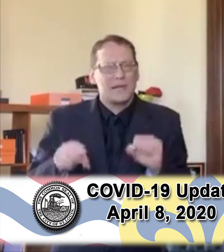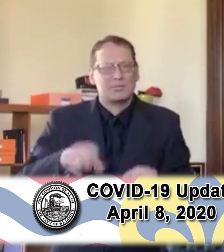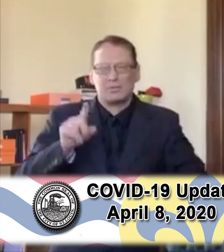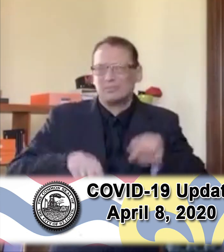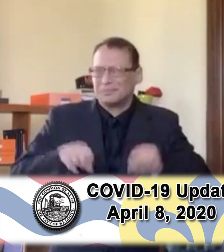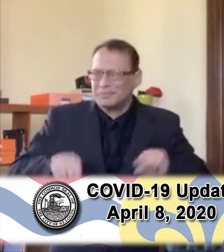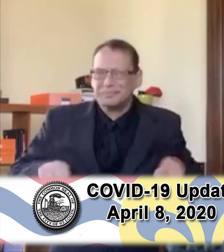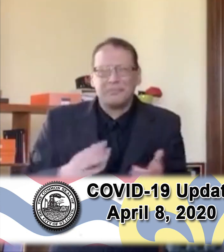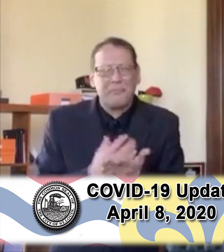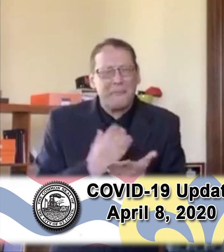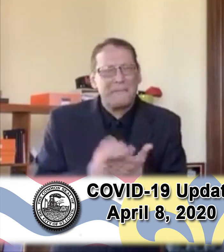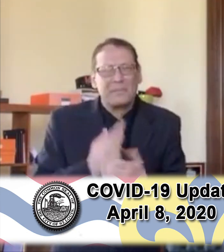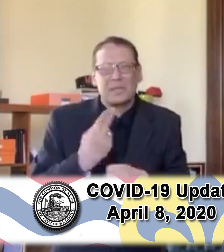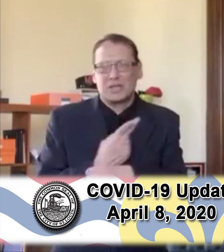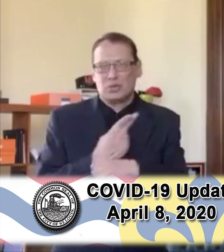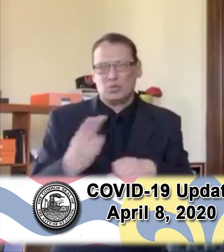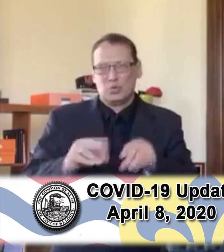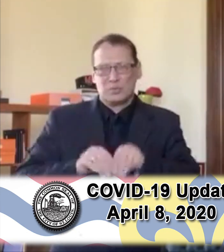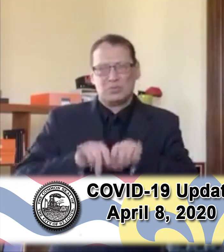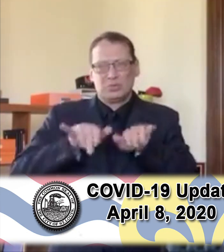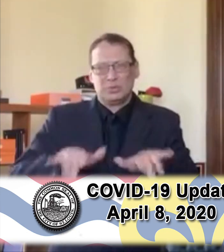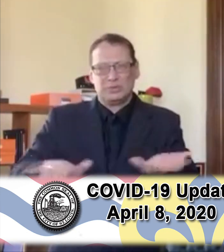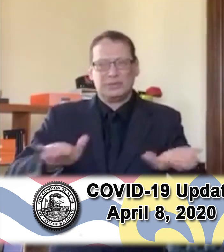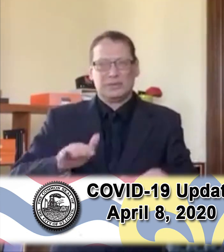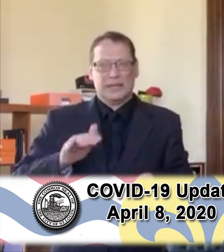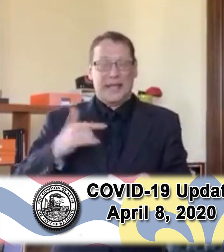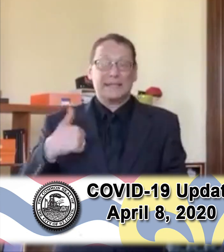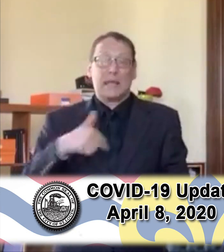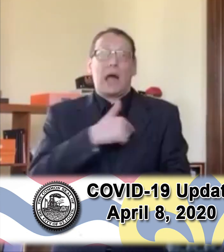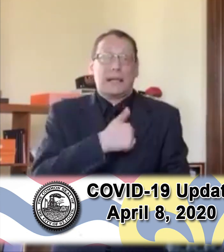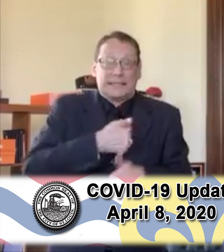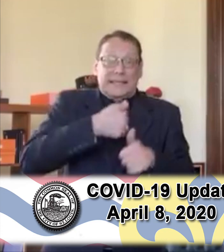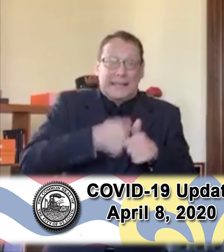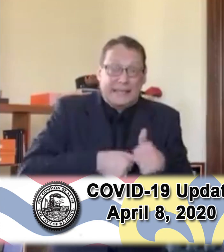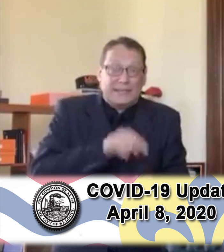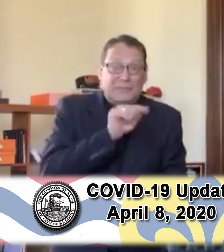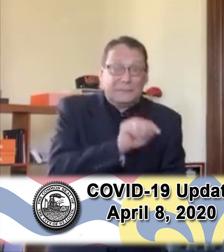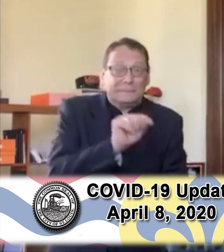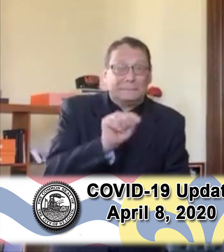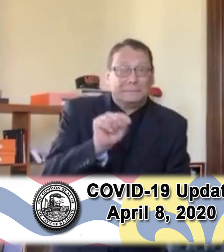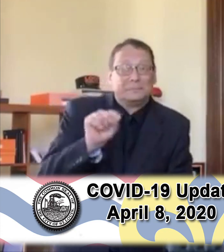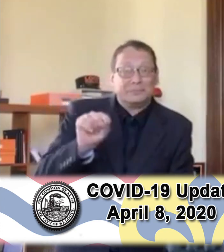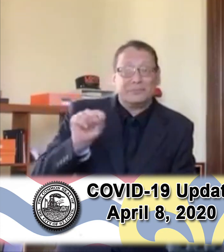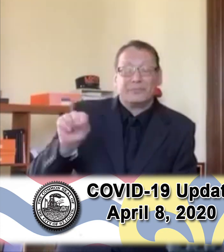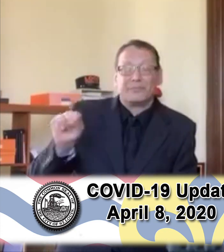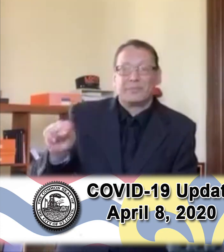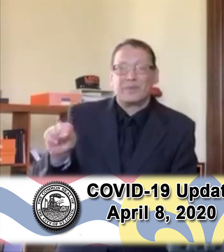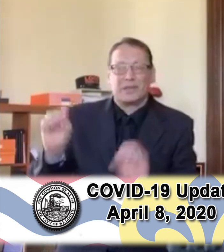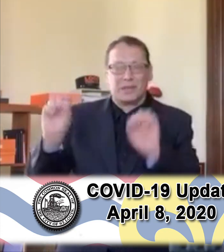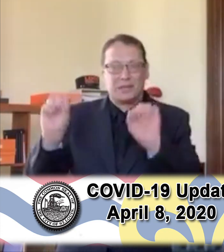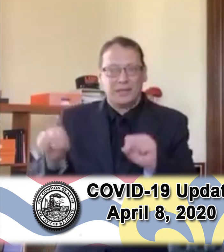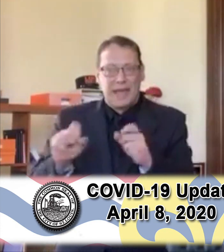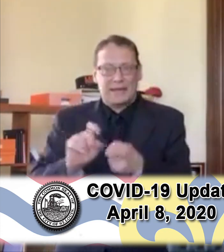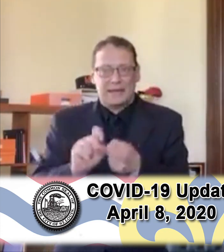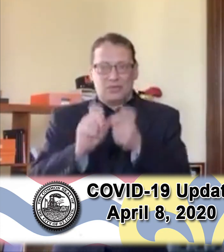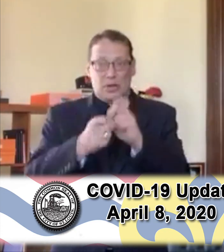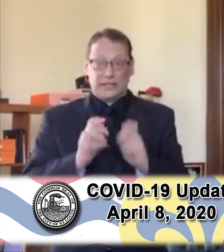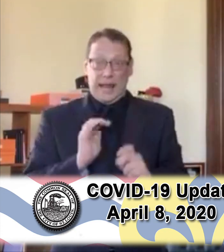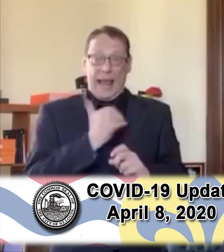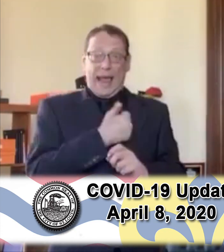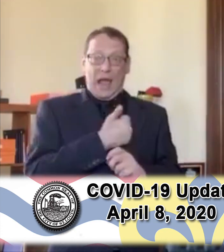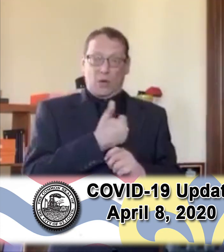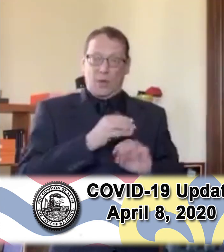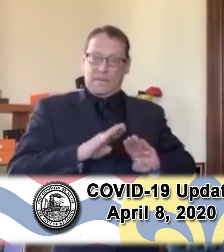message out that it's us, it's each one of us that can change our